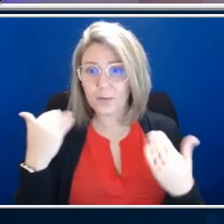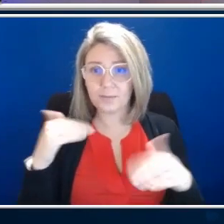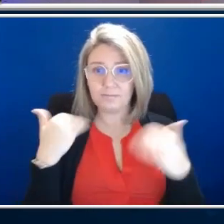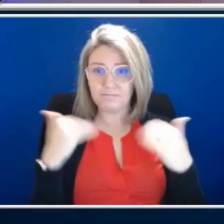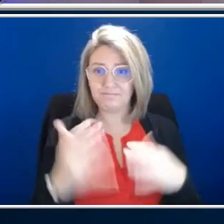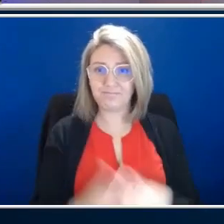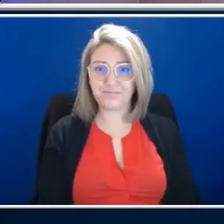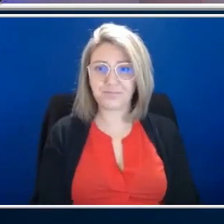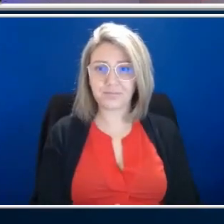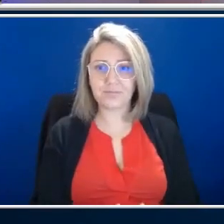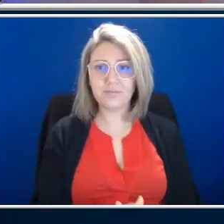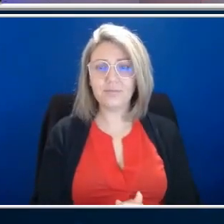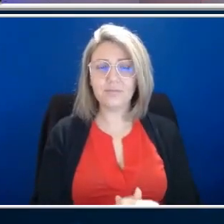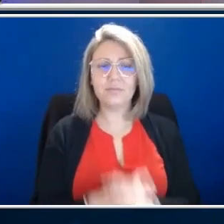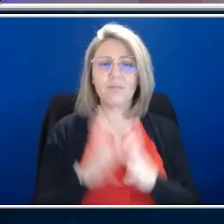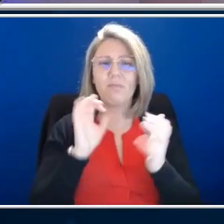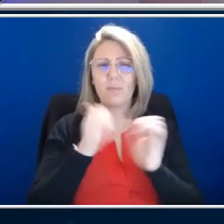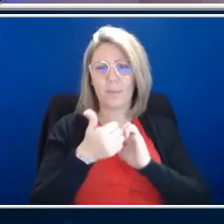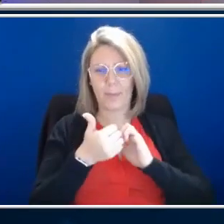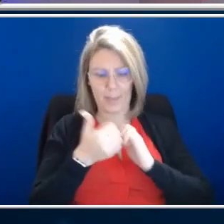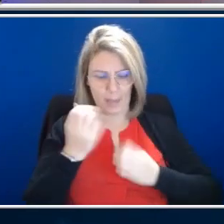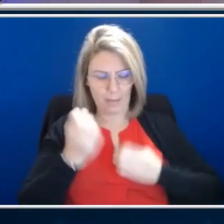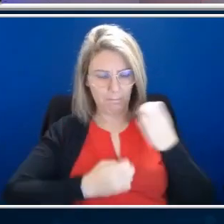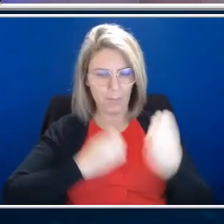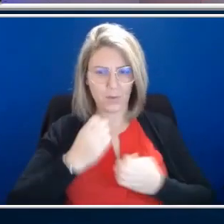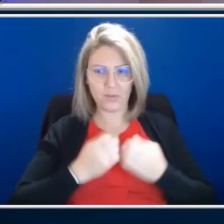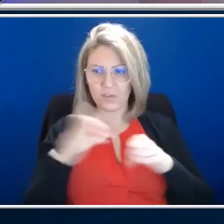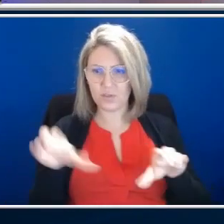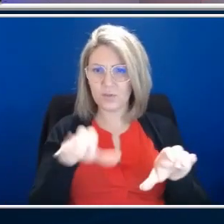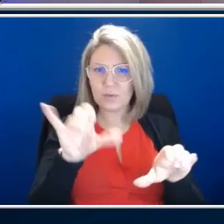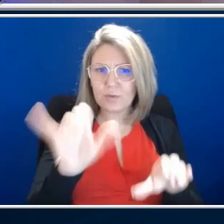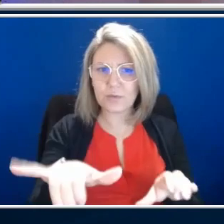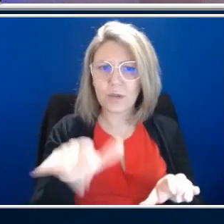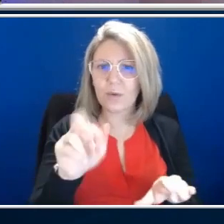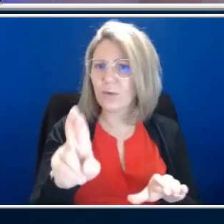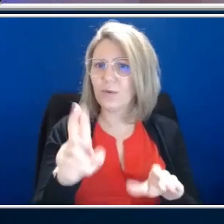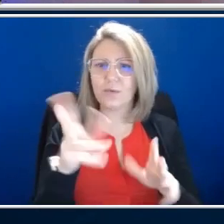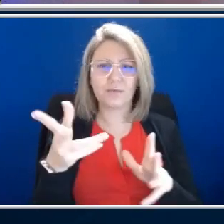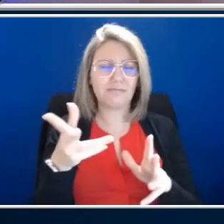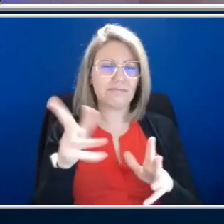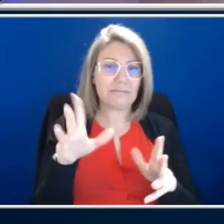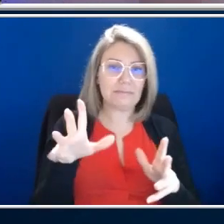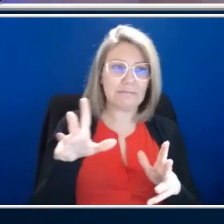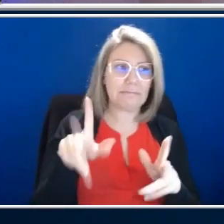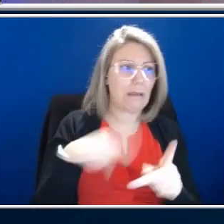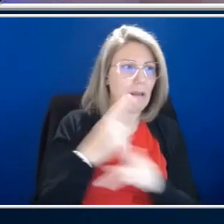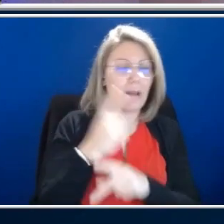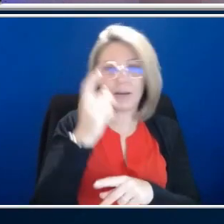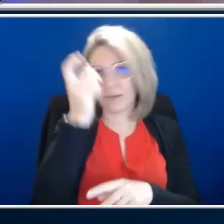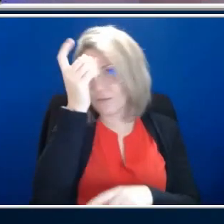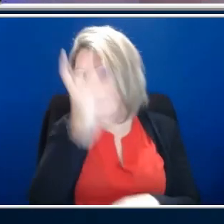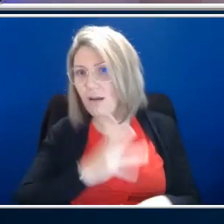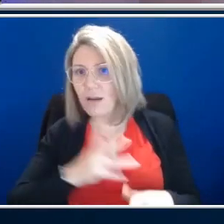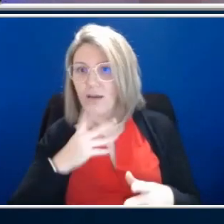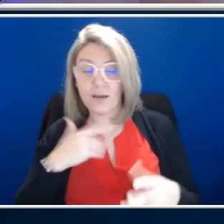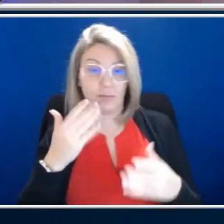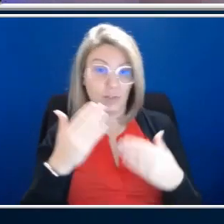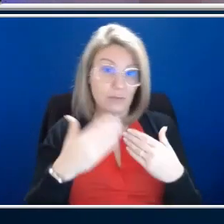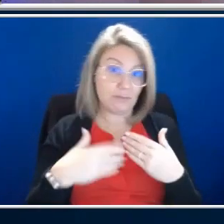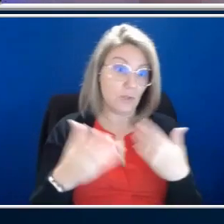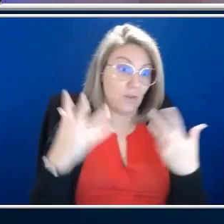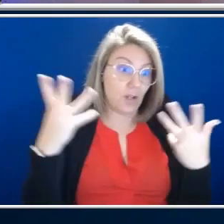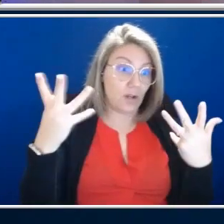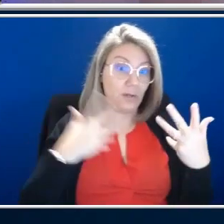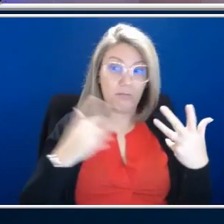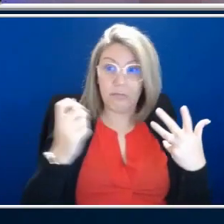How do you emotionally do that? Or are you the kind of guy where you just, okay, I'm moving on, I'm going back to my life, and I'm